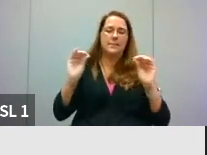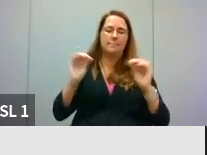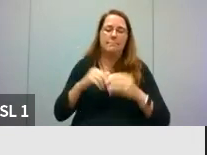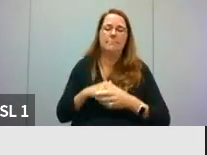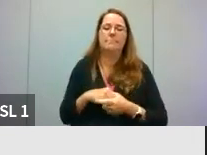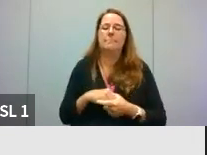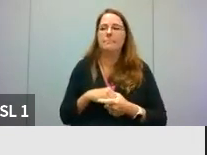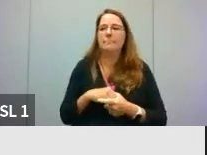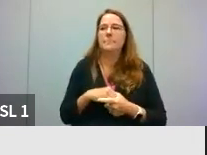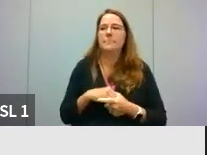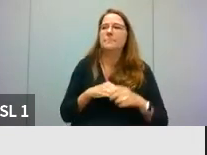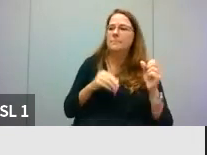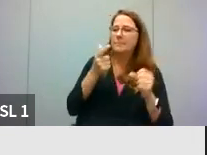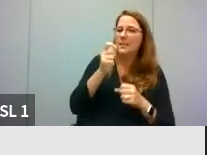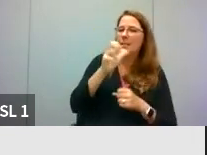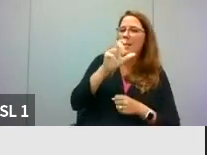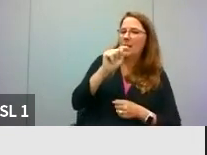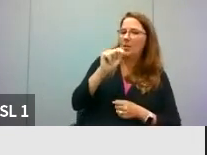Okay.